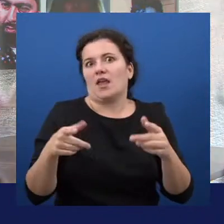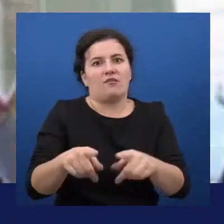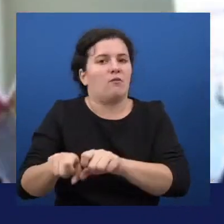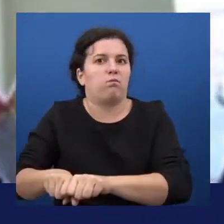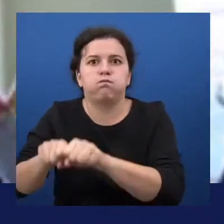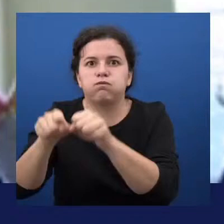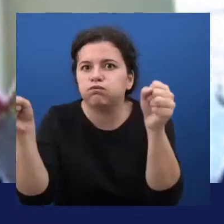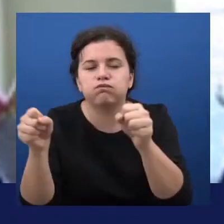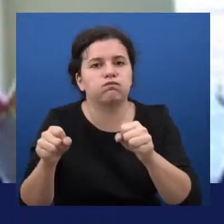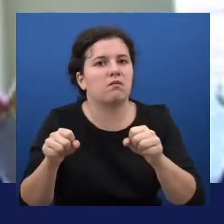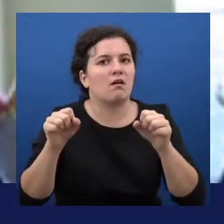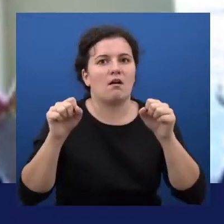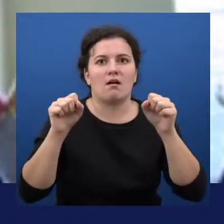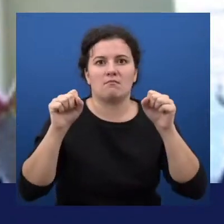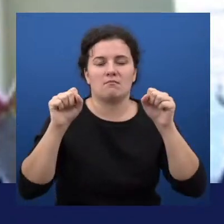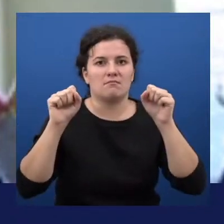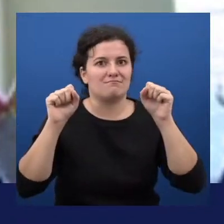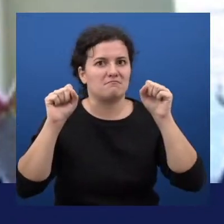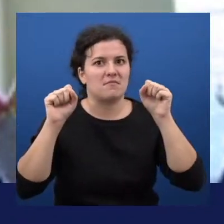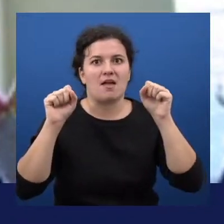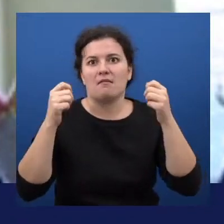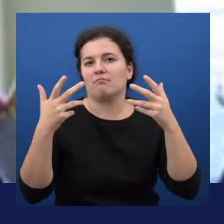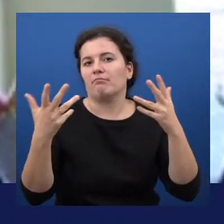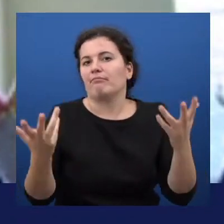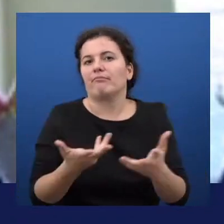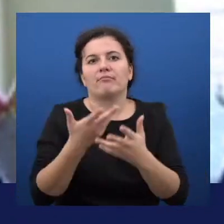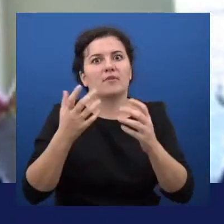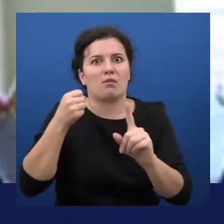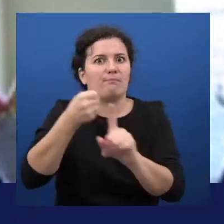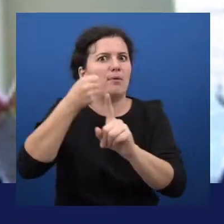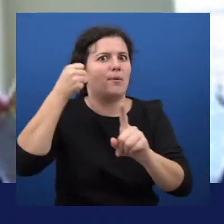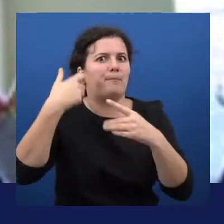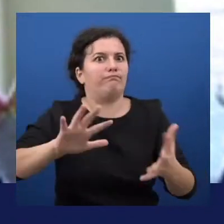break lots of things related to it.